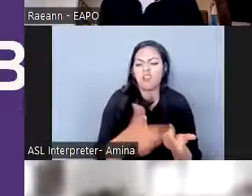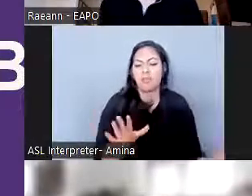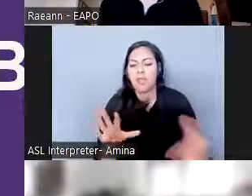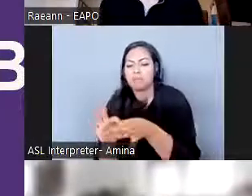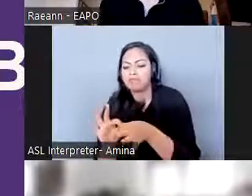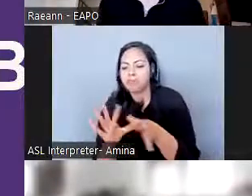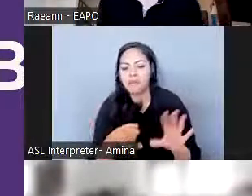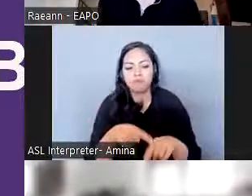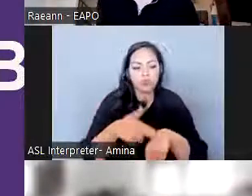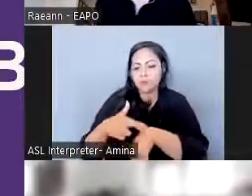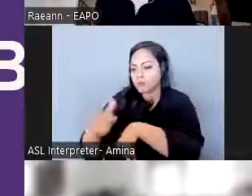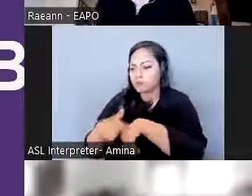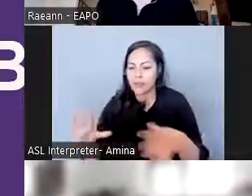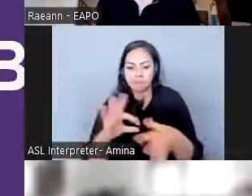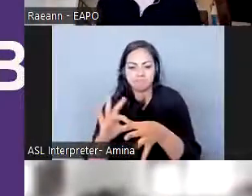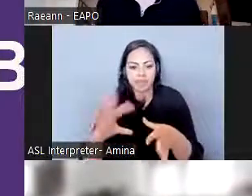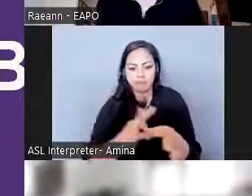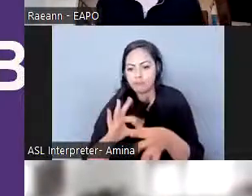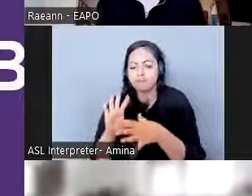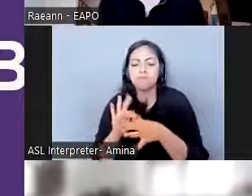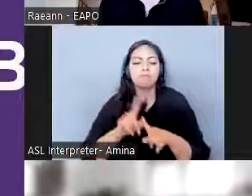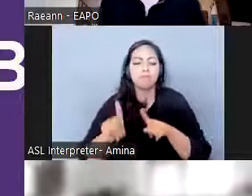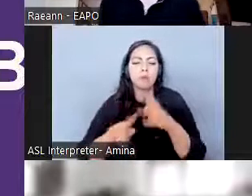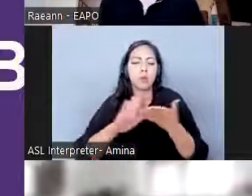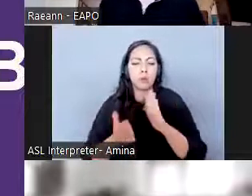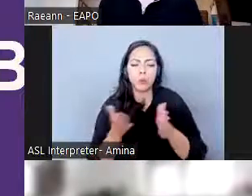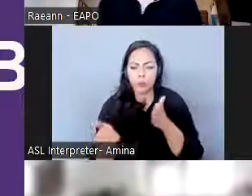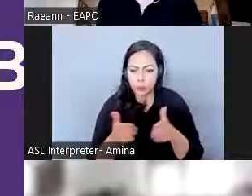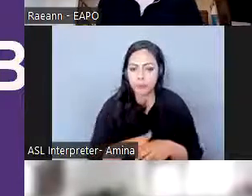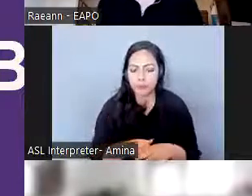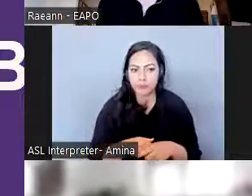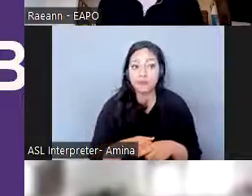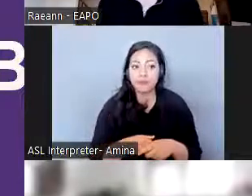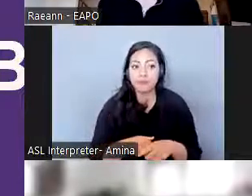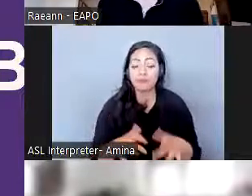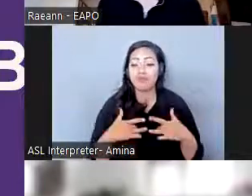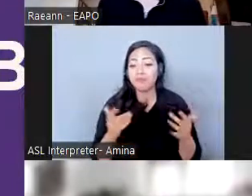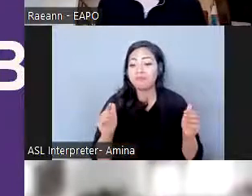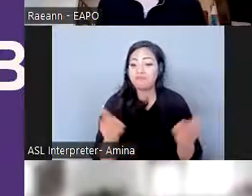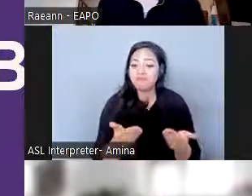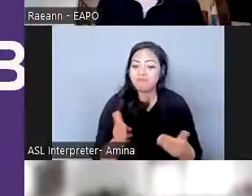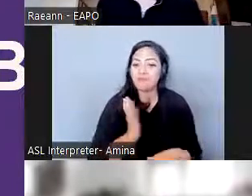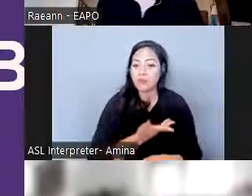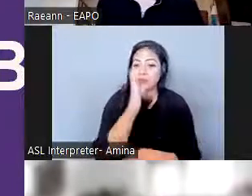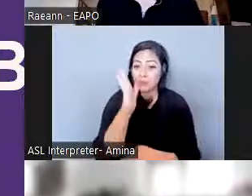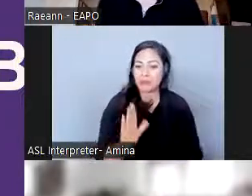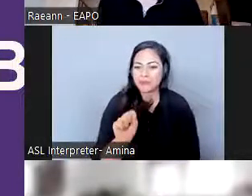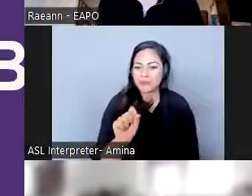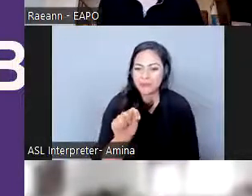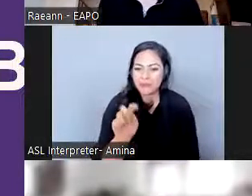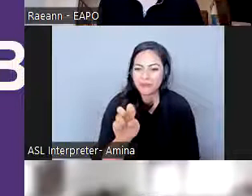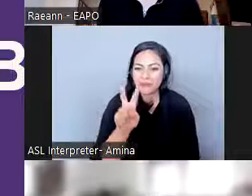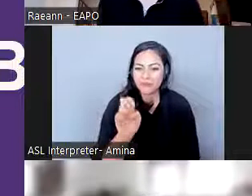So it gives me great pleasure to introduce our speaker today, Steven Guiho, who is the Auxiliary Inspector in the Provincial